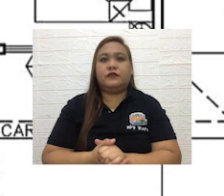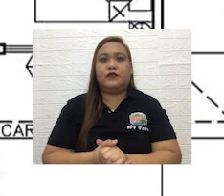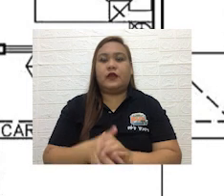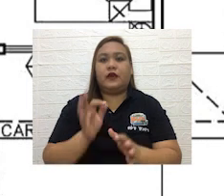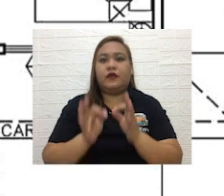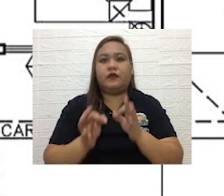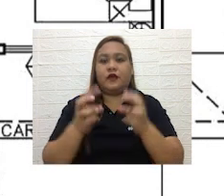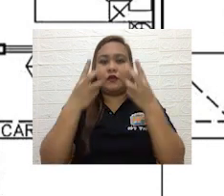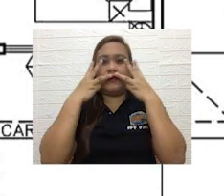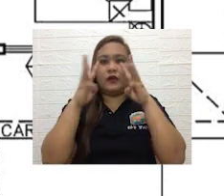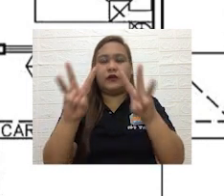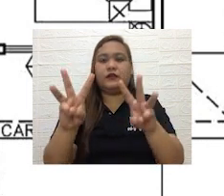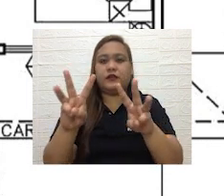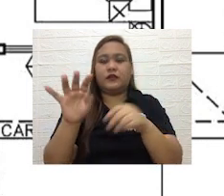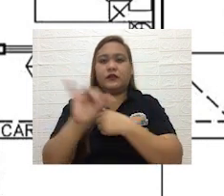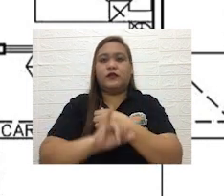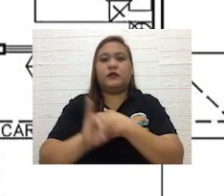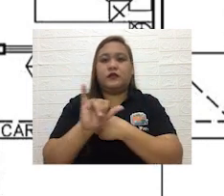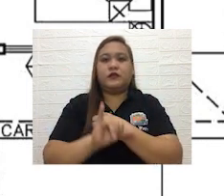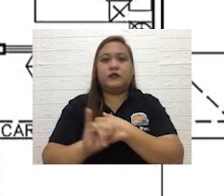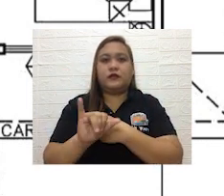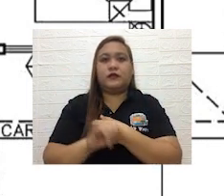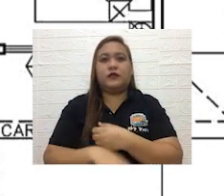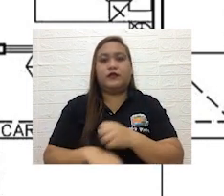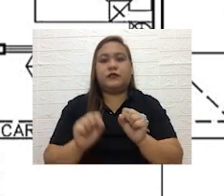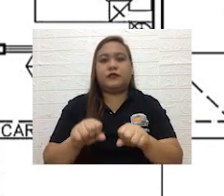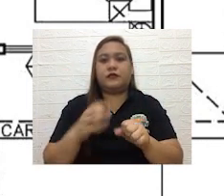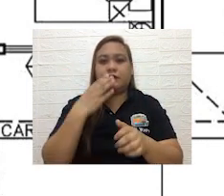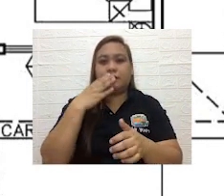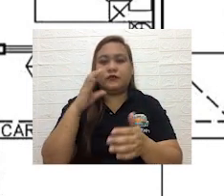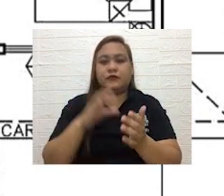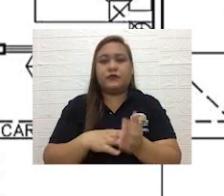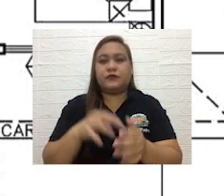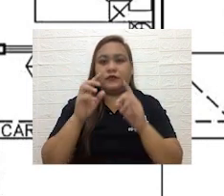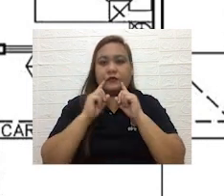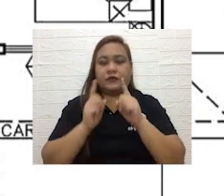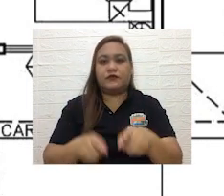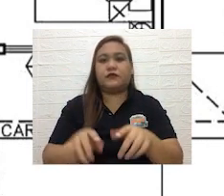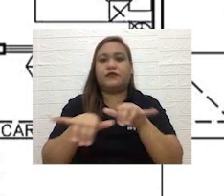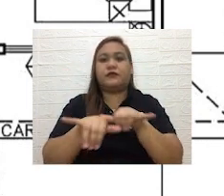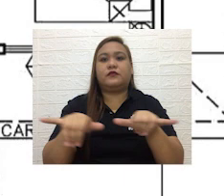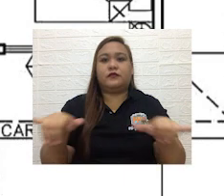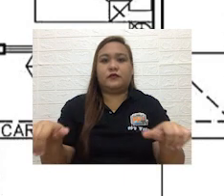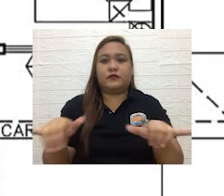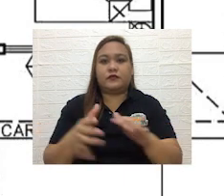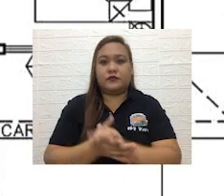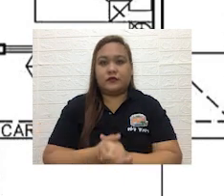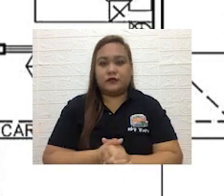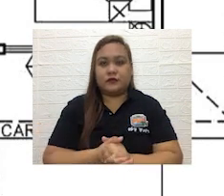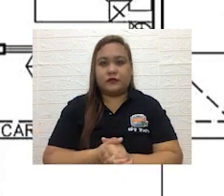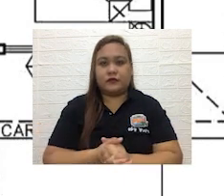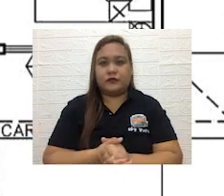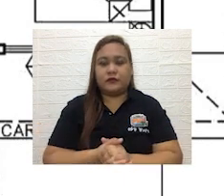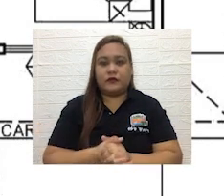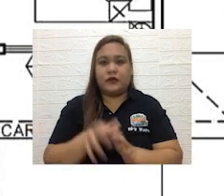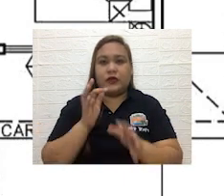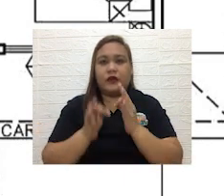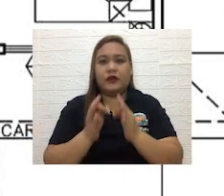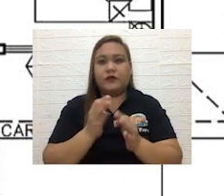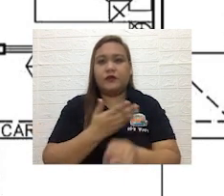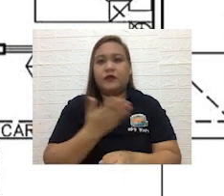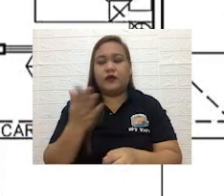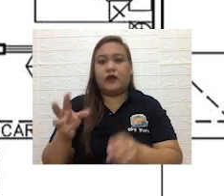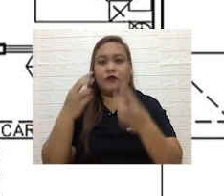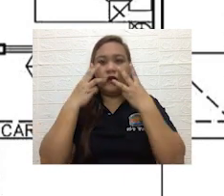If you are watching via YouTube channel, you can comment on your answer in the comment section below. If you